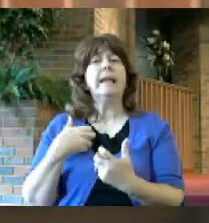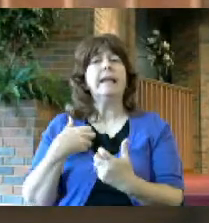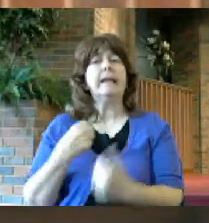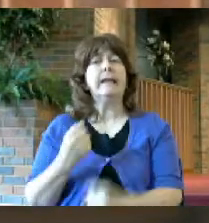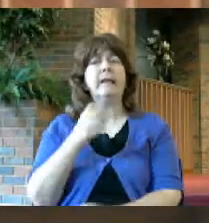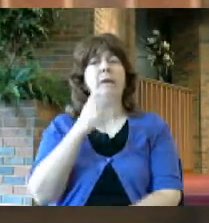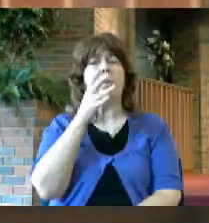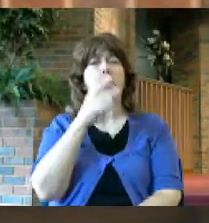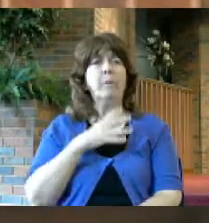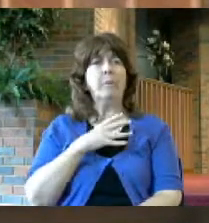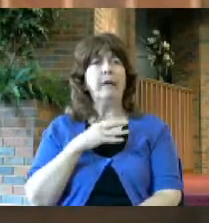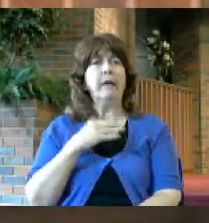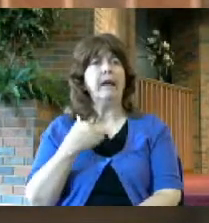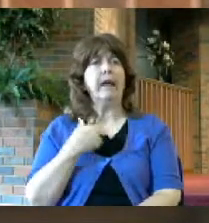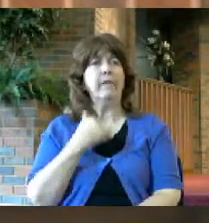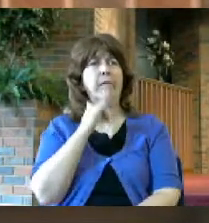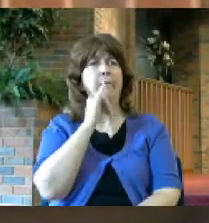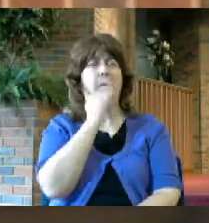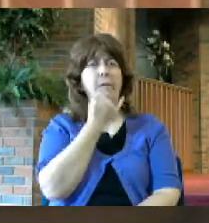and he's put in prison and beaten.